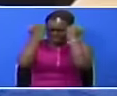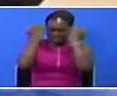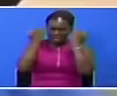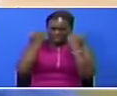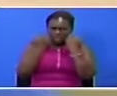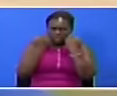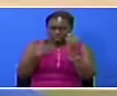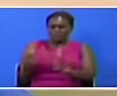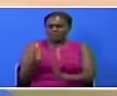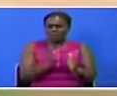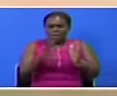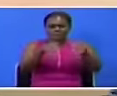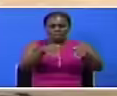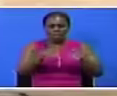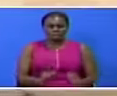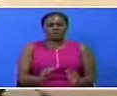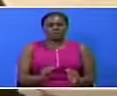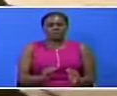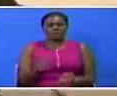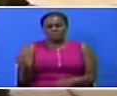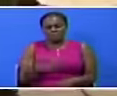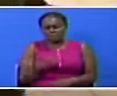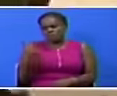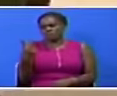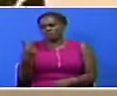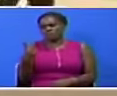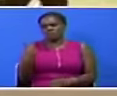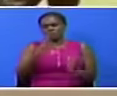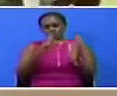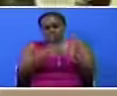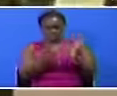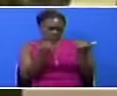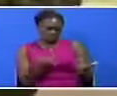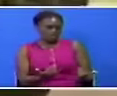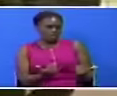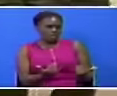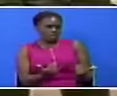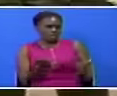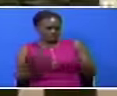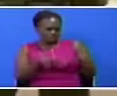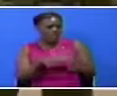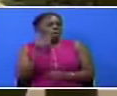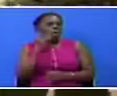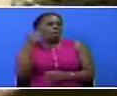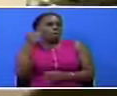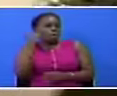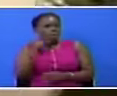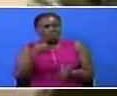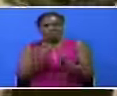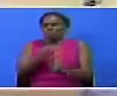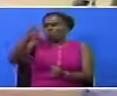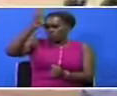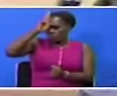them to arrange for the burial of their kin. 2 months after the burial, today Onunga raided the home with a contingent of police